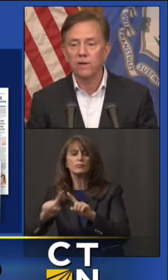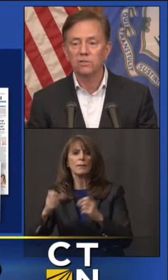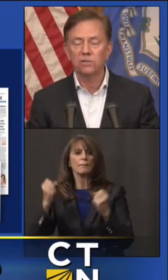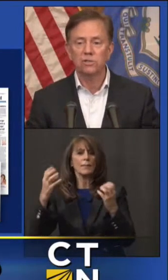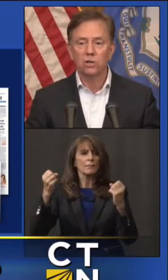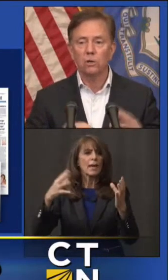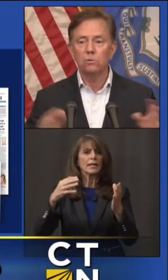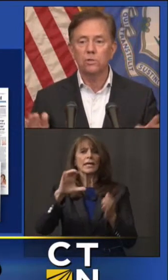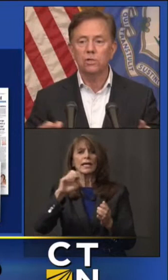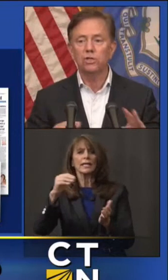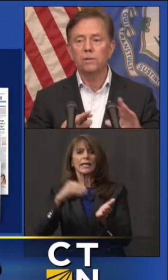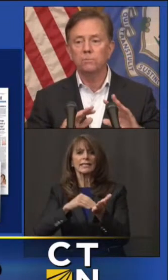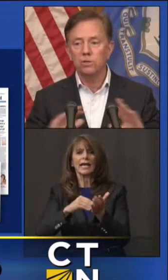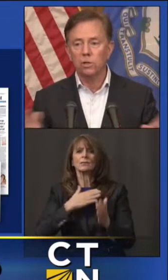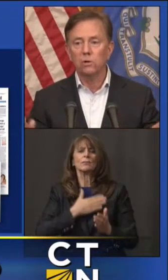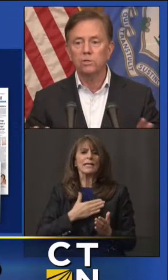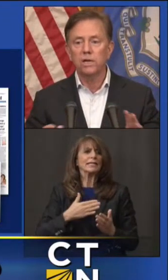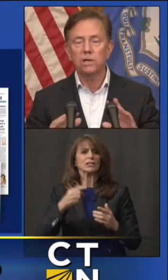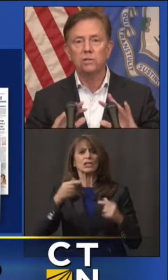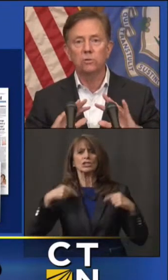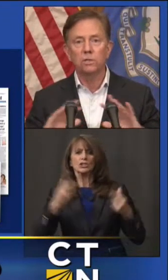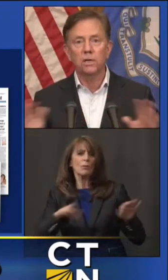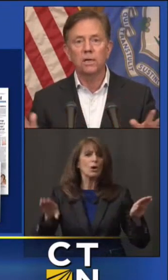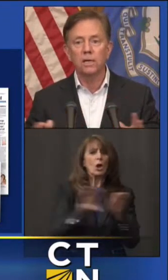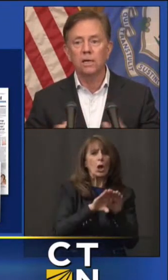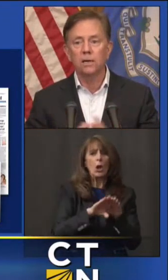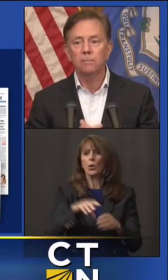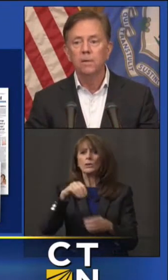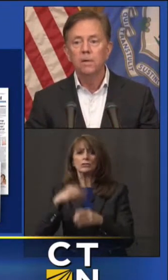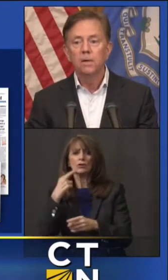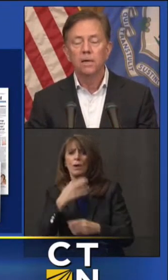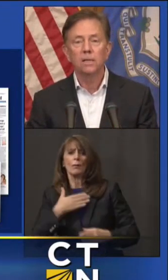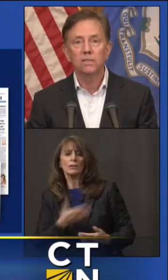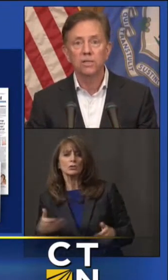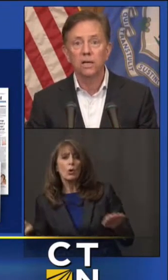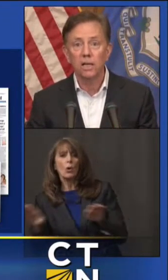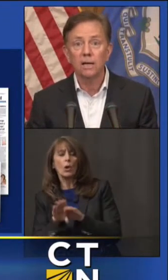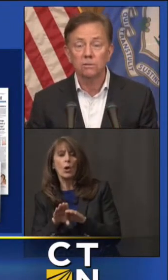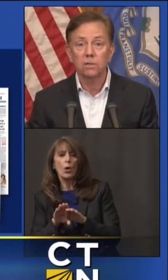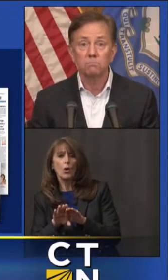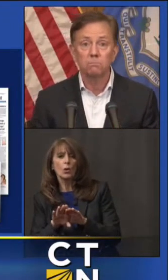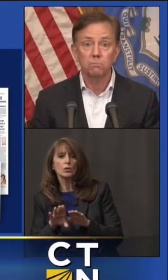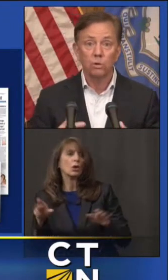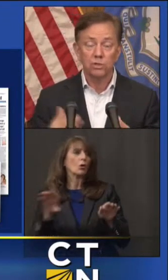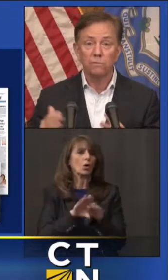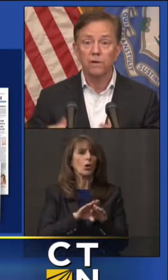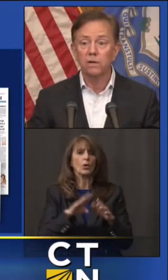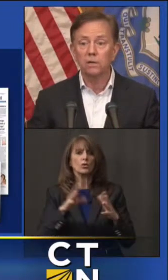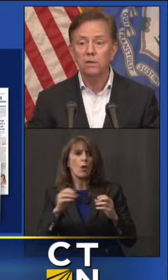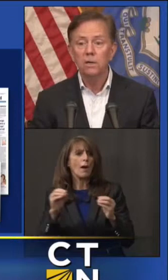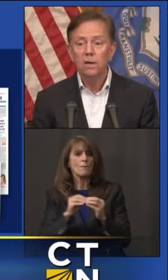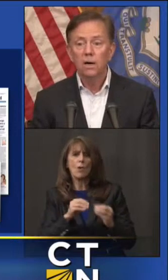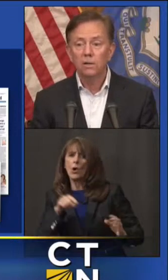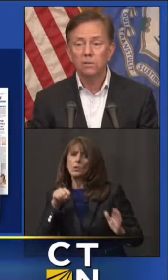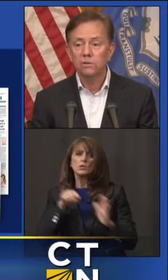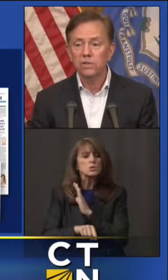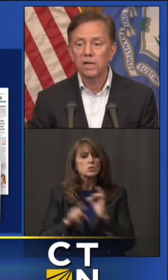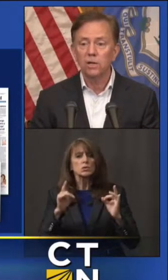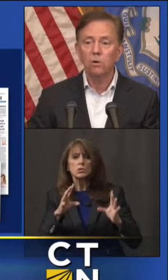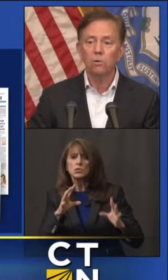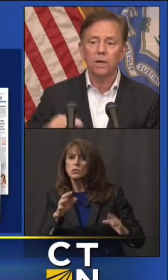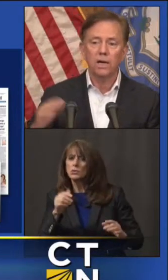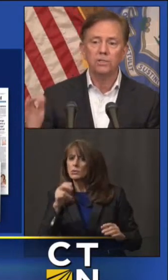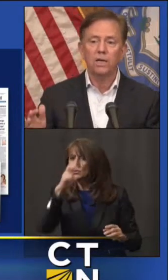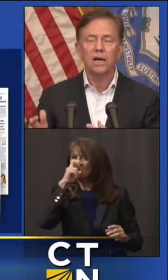have asked us to close the gyms, close down indoor dining. Let's get a lot more severe. Others say,